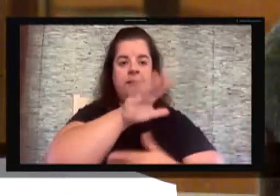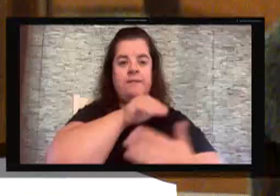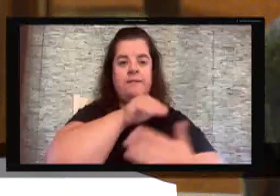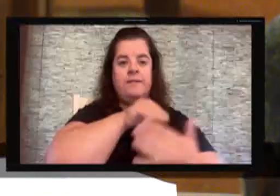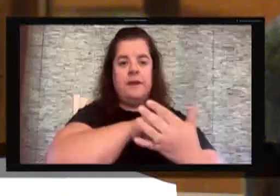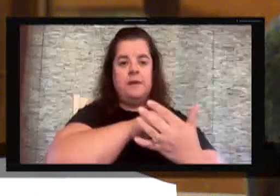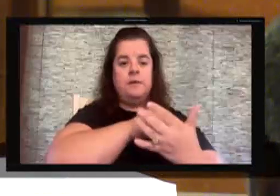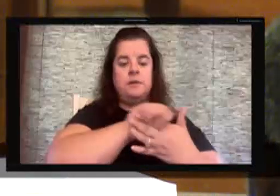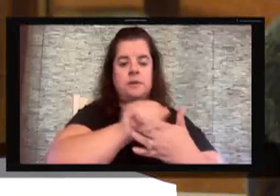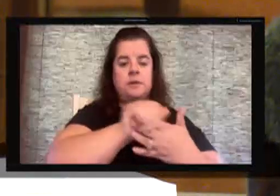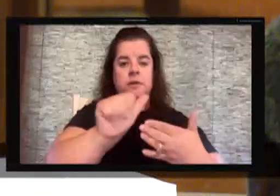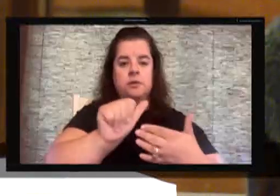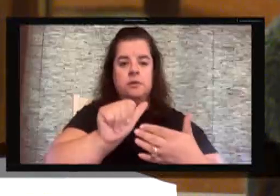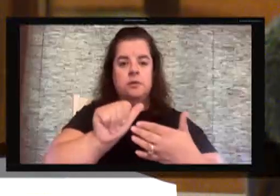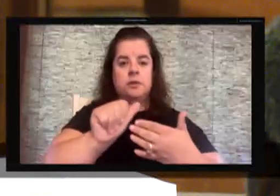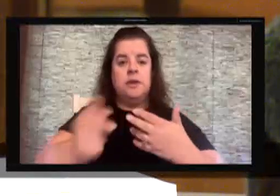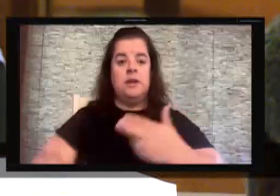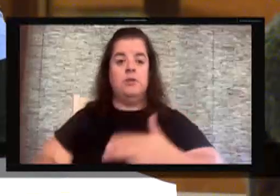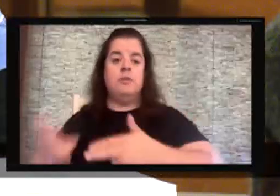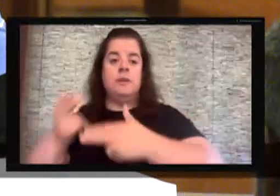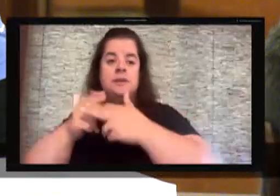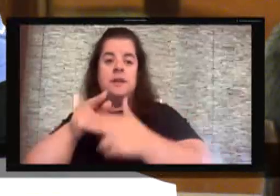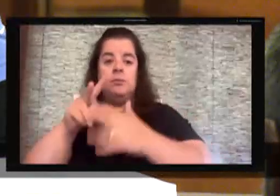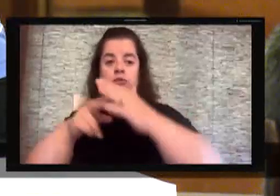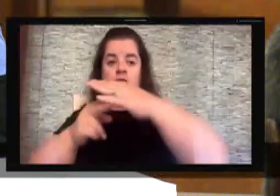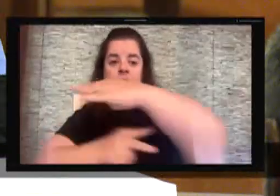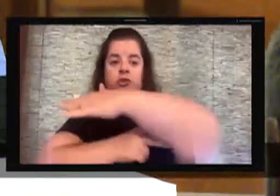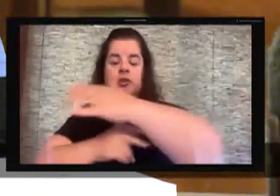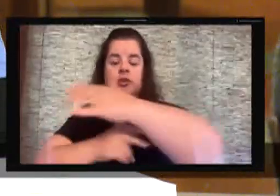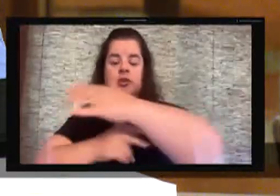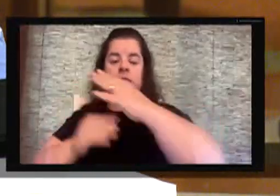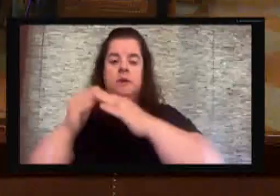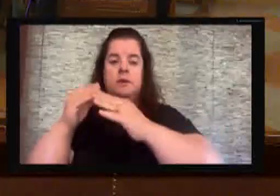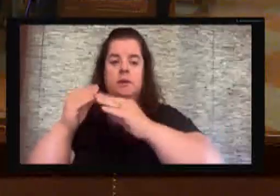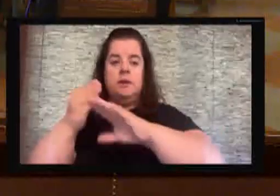and increasing bridge upgrades by $75,000.